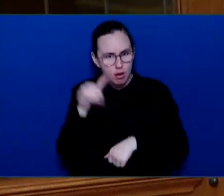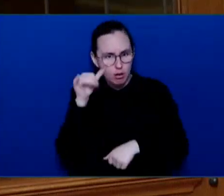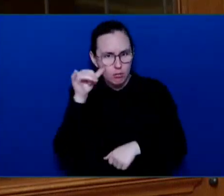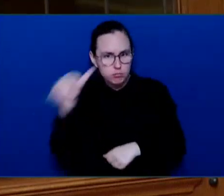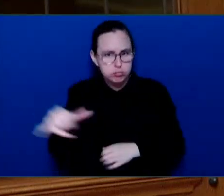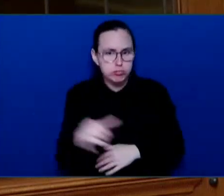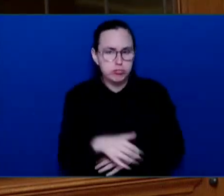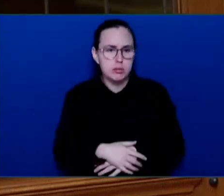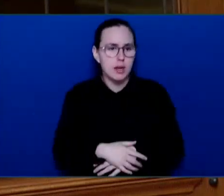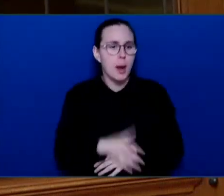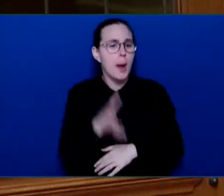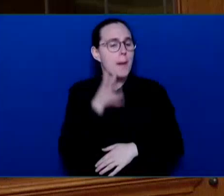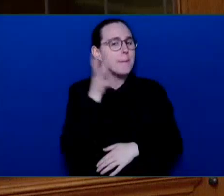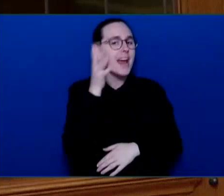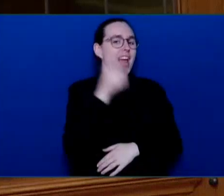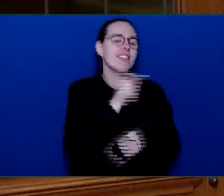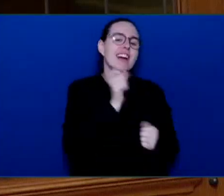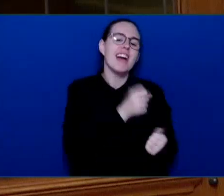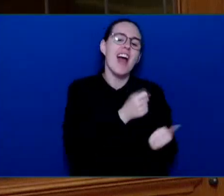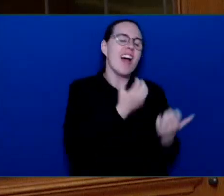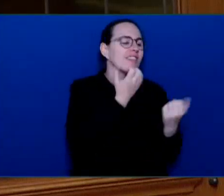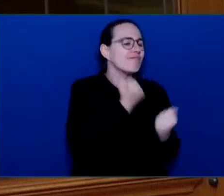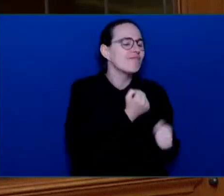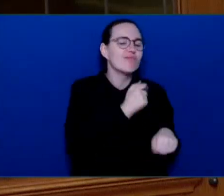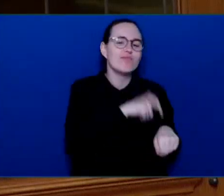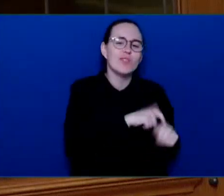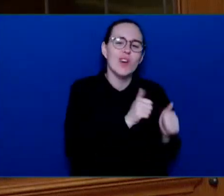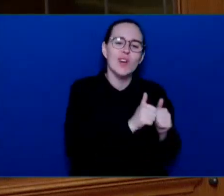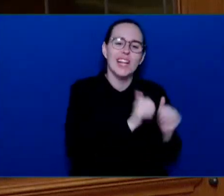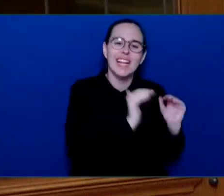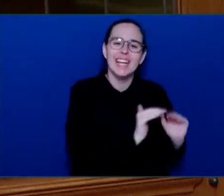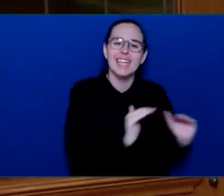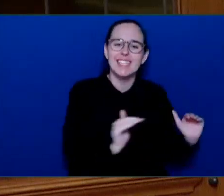My question, Mr. Speaker, to the Minister of